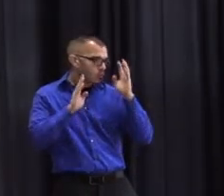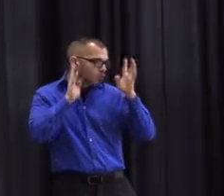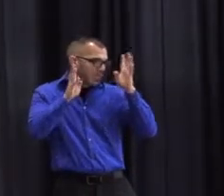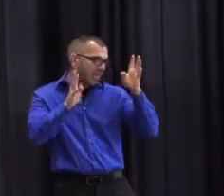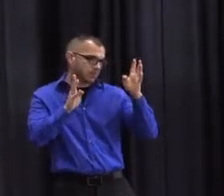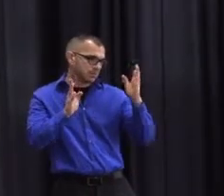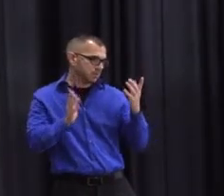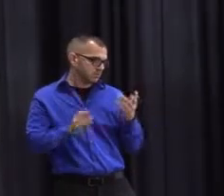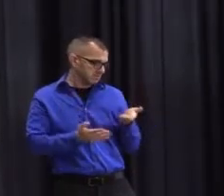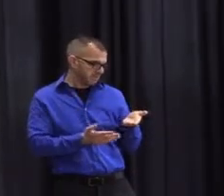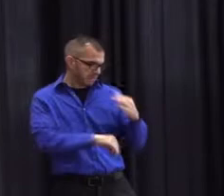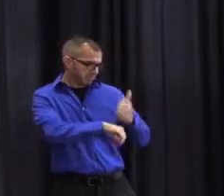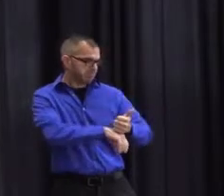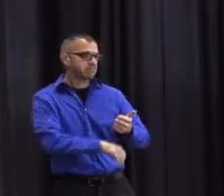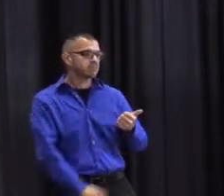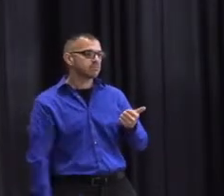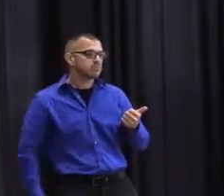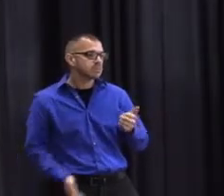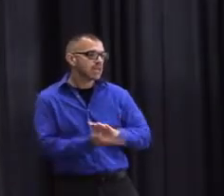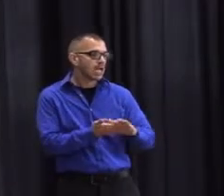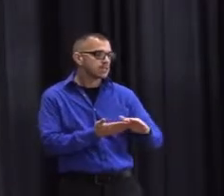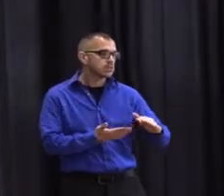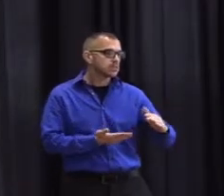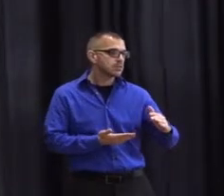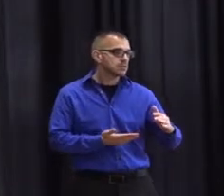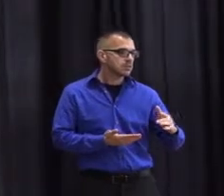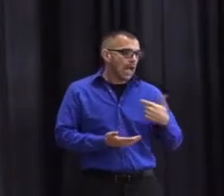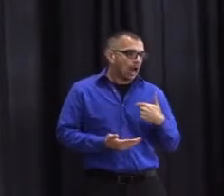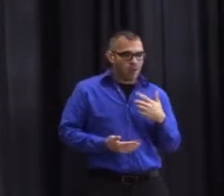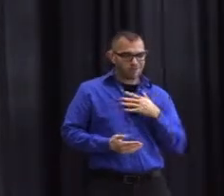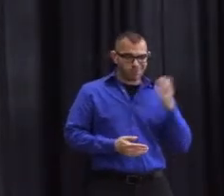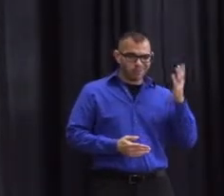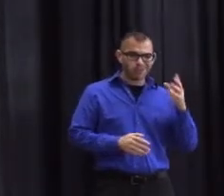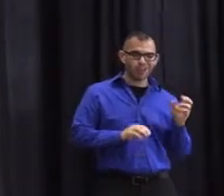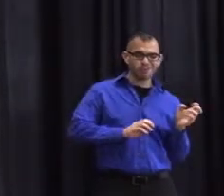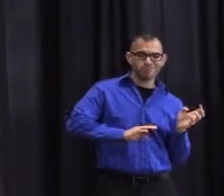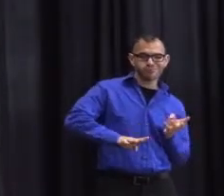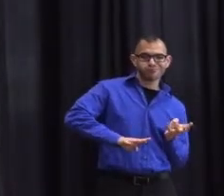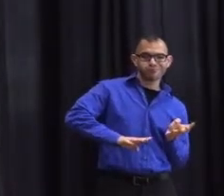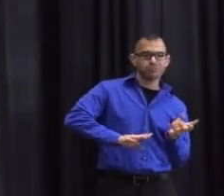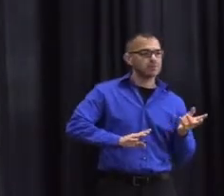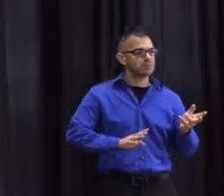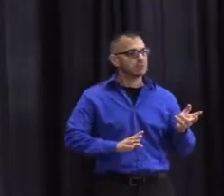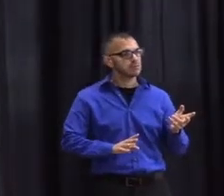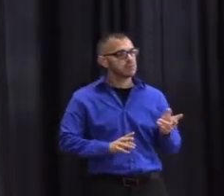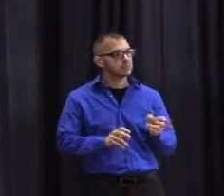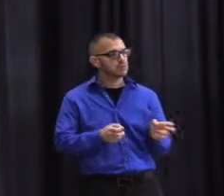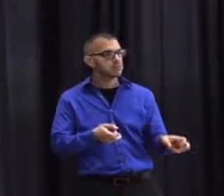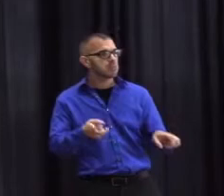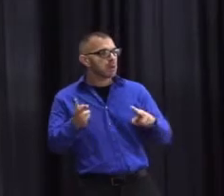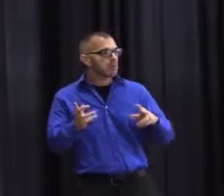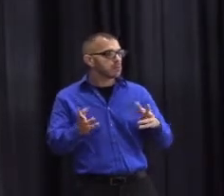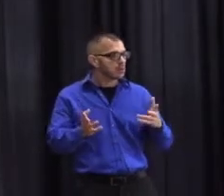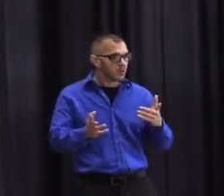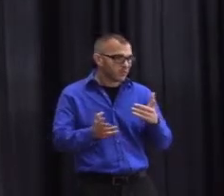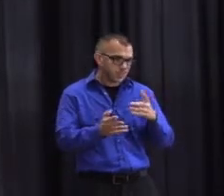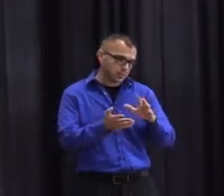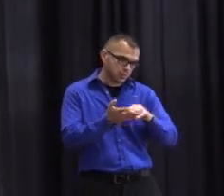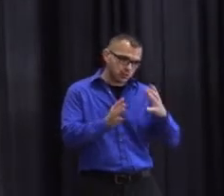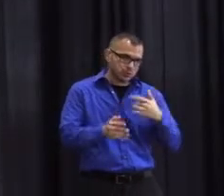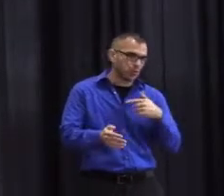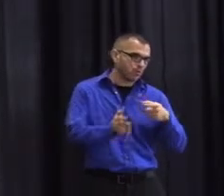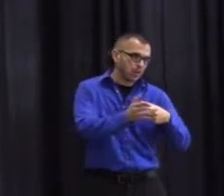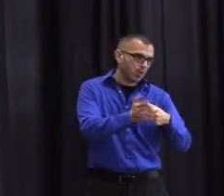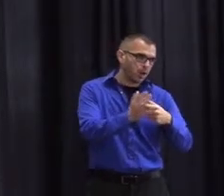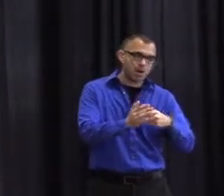said it's so much nicer that, I don't have to put my lecture notes on there, and we're saying it's so much nicer that your students don't have to read your